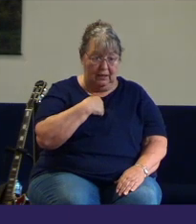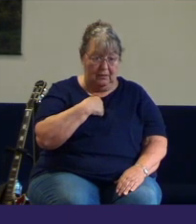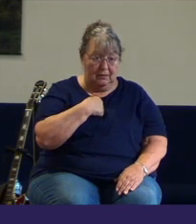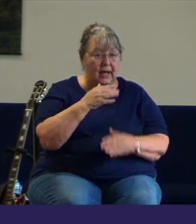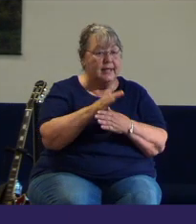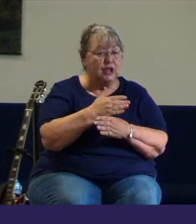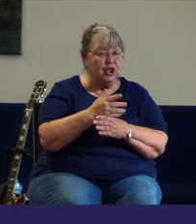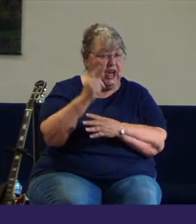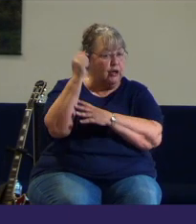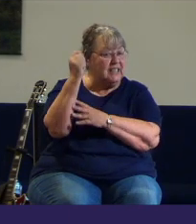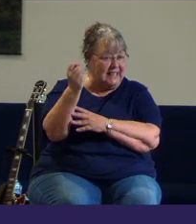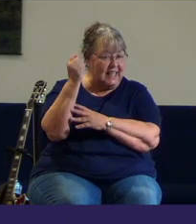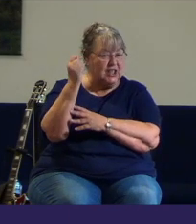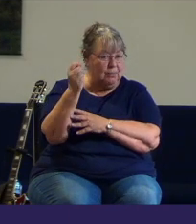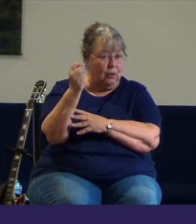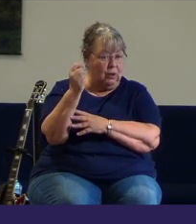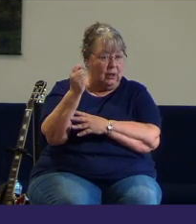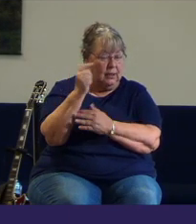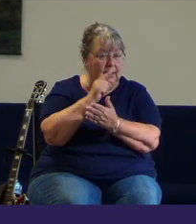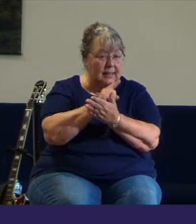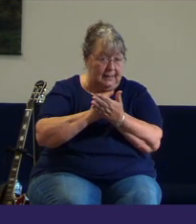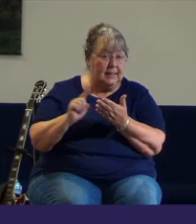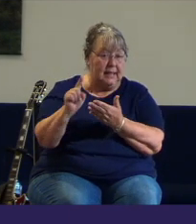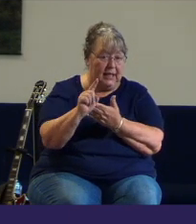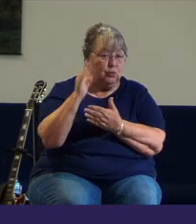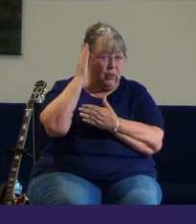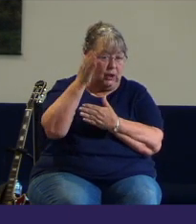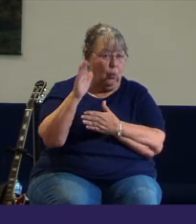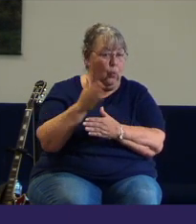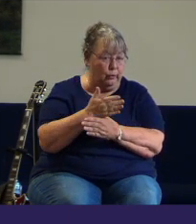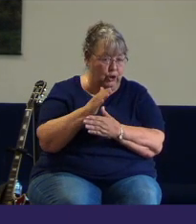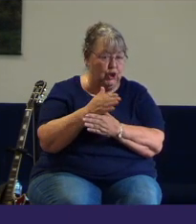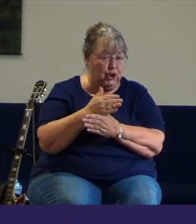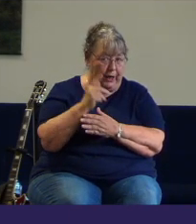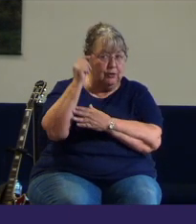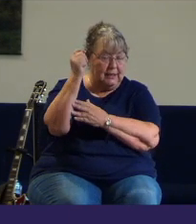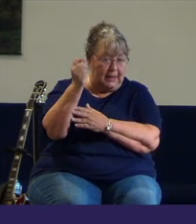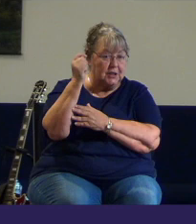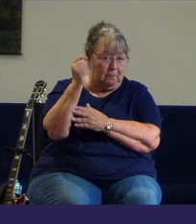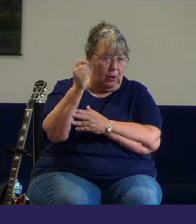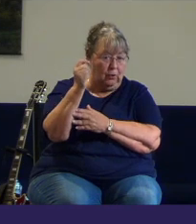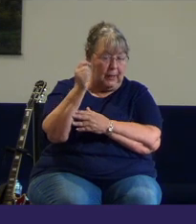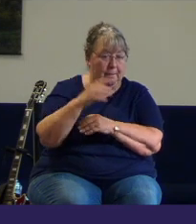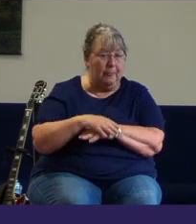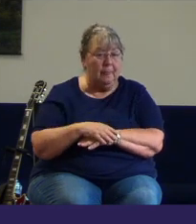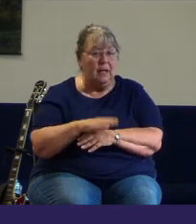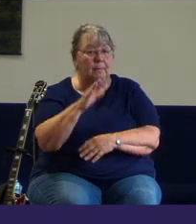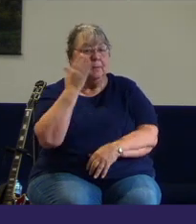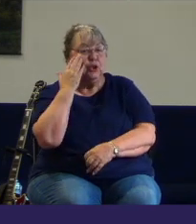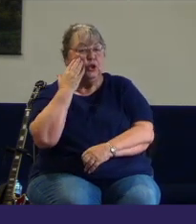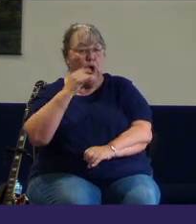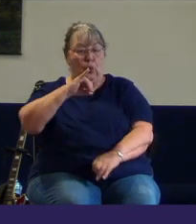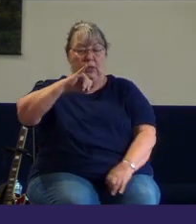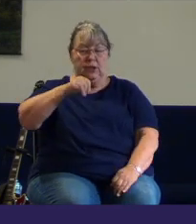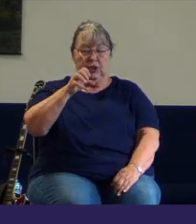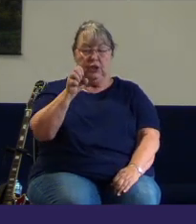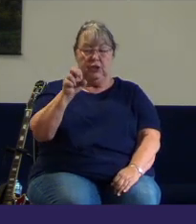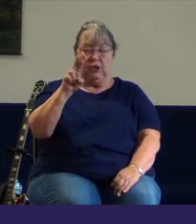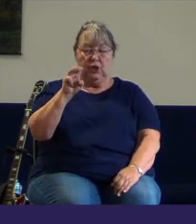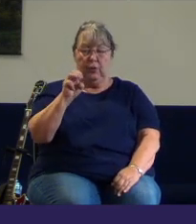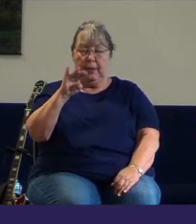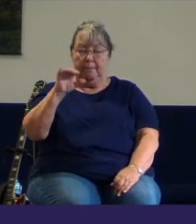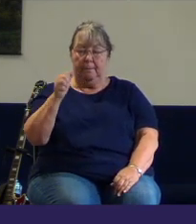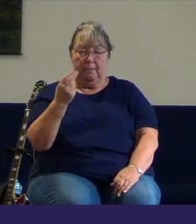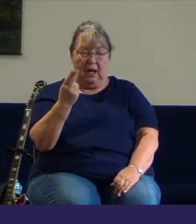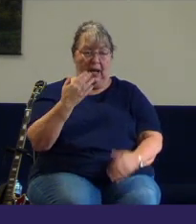and we'll hear testimonies here in church next Sunday. But what is your story? What's he done for you? Did you know Jeremiah had a story? Jeremiah in